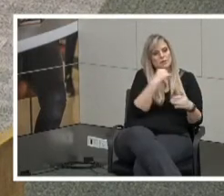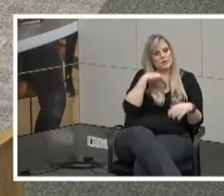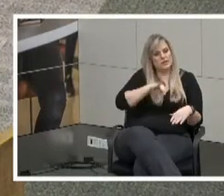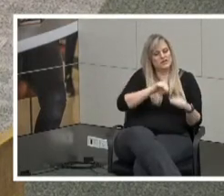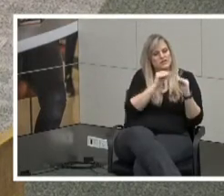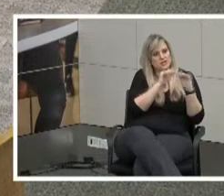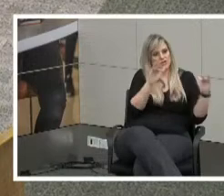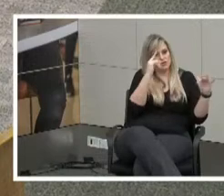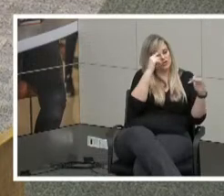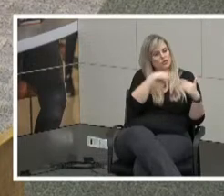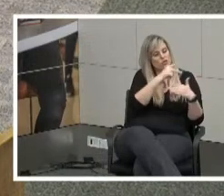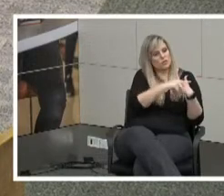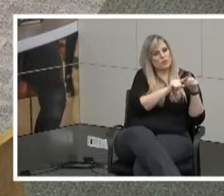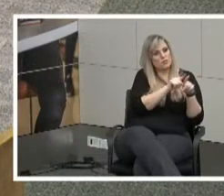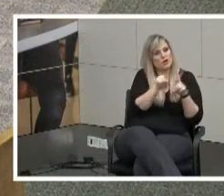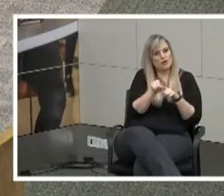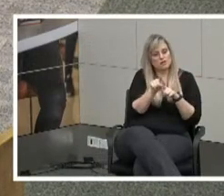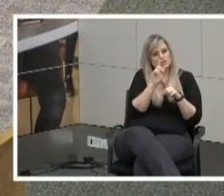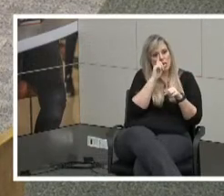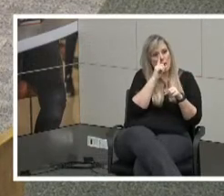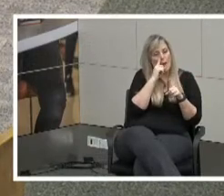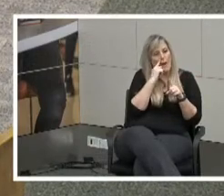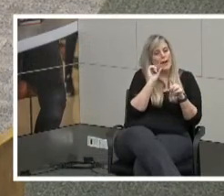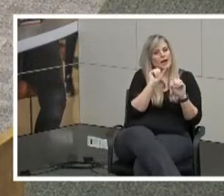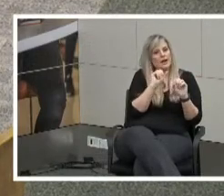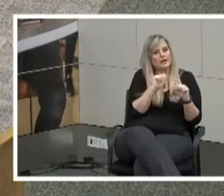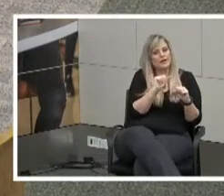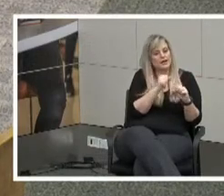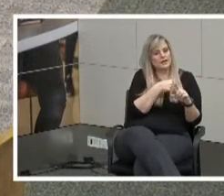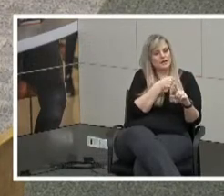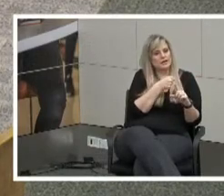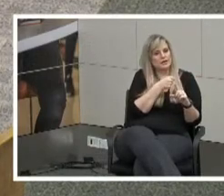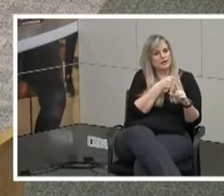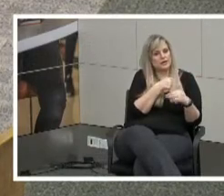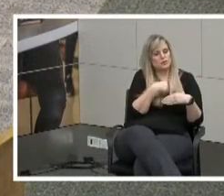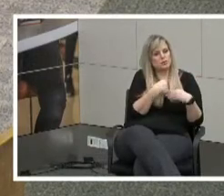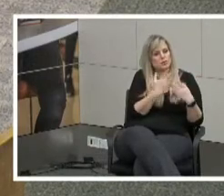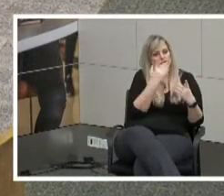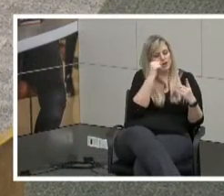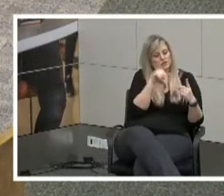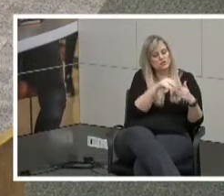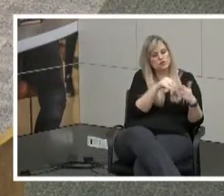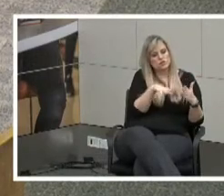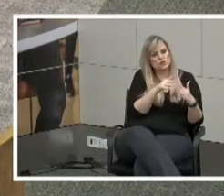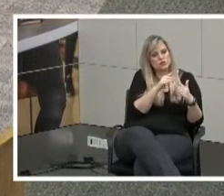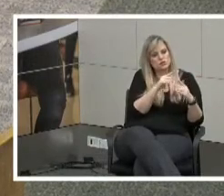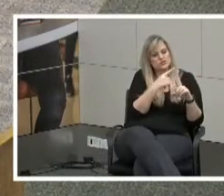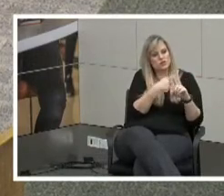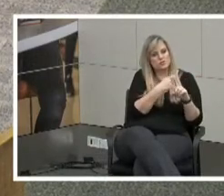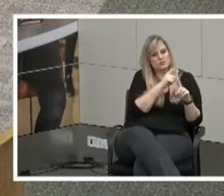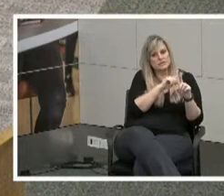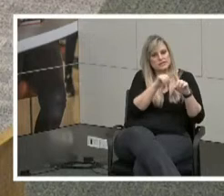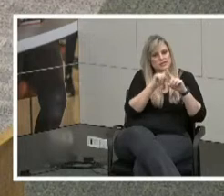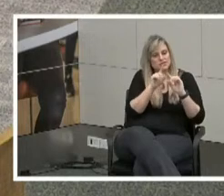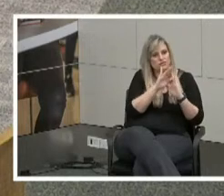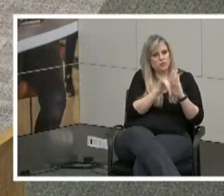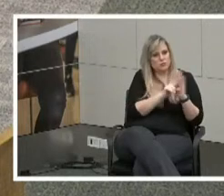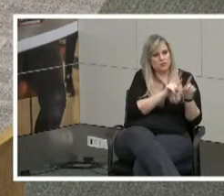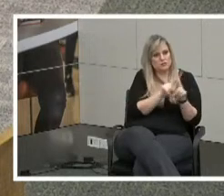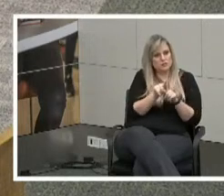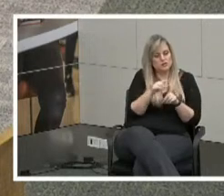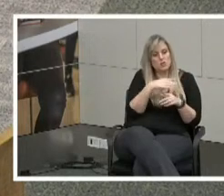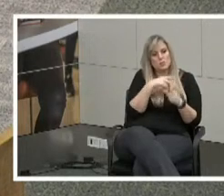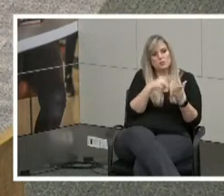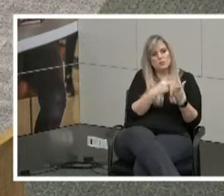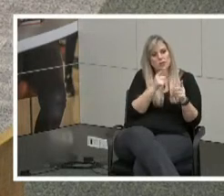program enriched by students from different socioeconomic backgrounds and neighborhoods around the city being bilingual